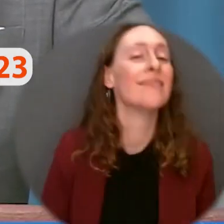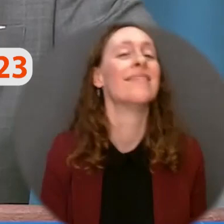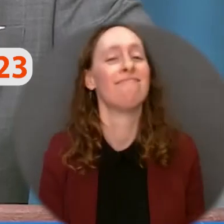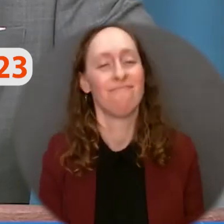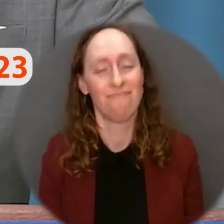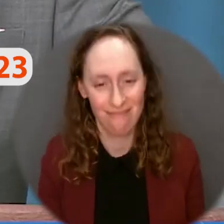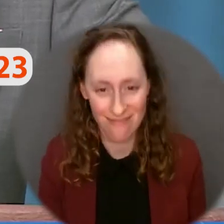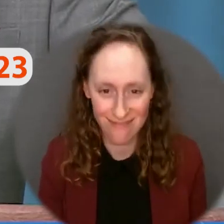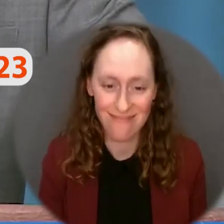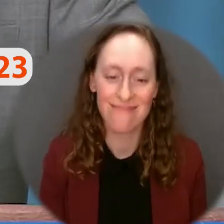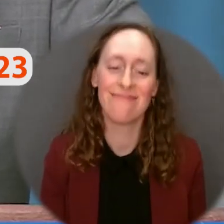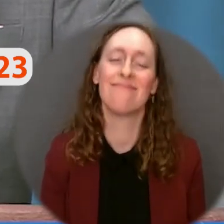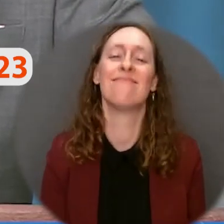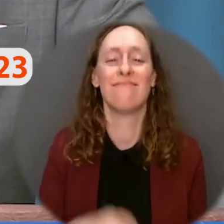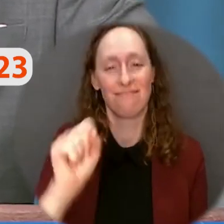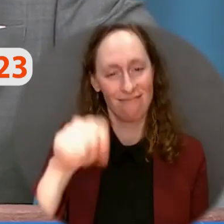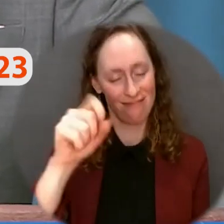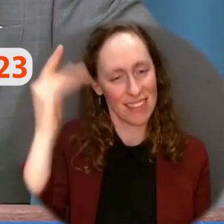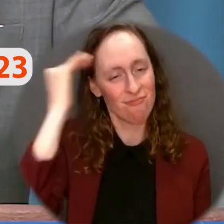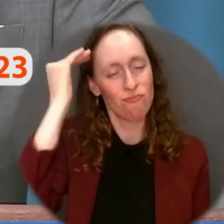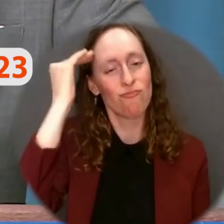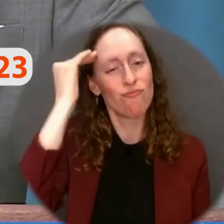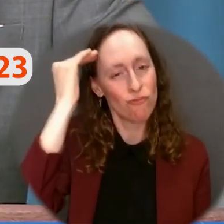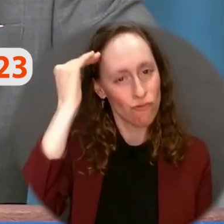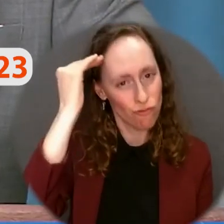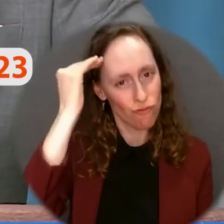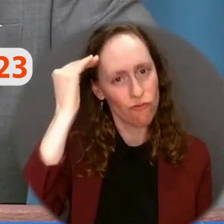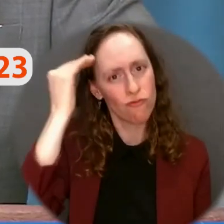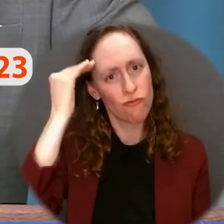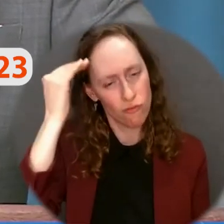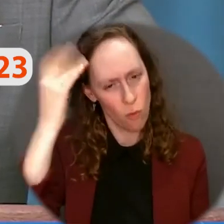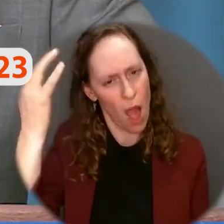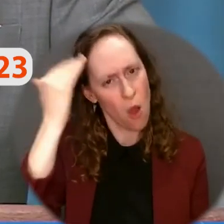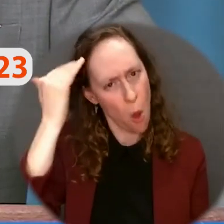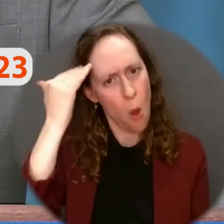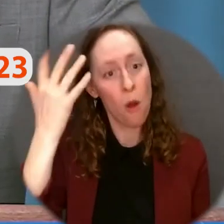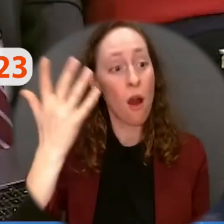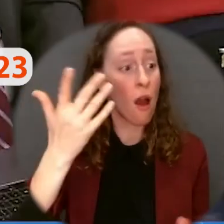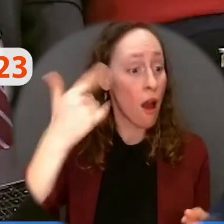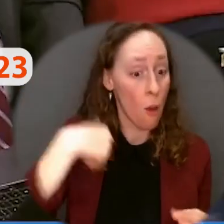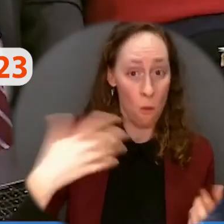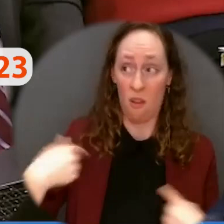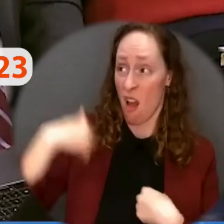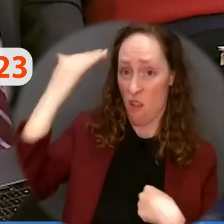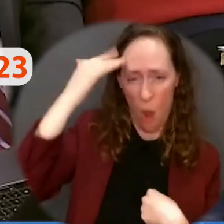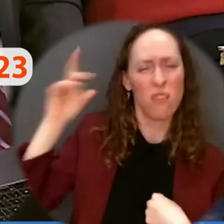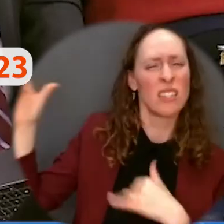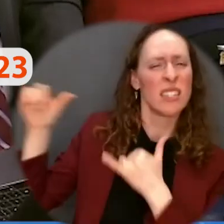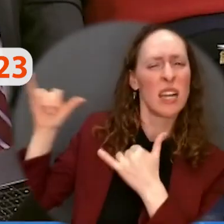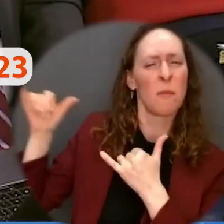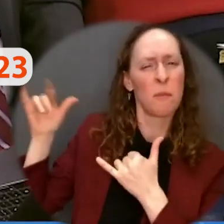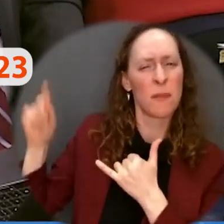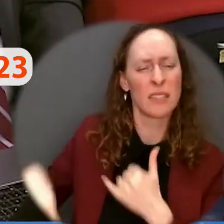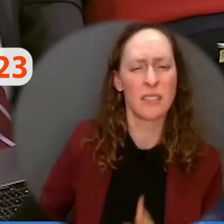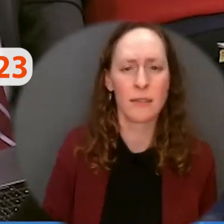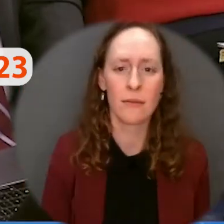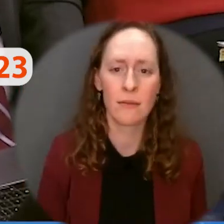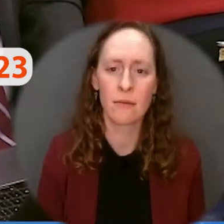he's actively wanted to know what we know every step along the way. Okay, so not quite sure there. So I didn't say that. I